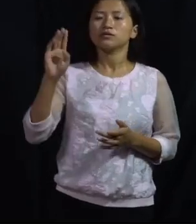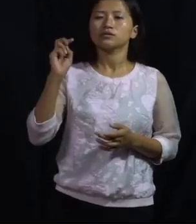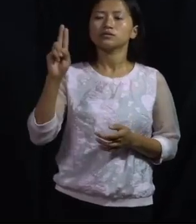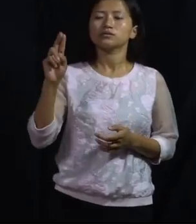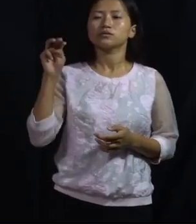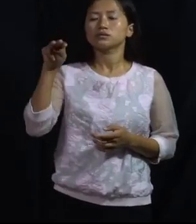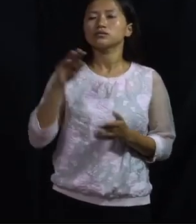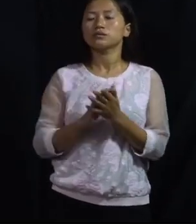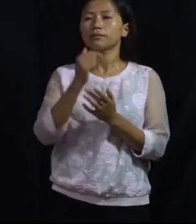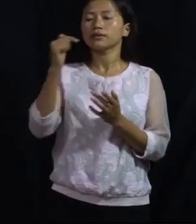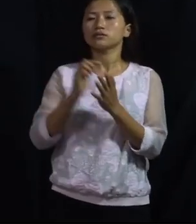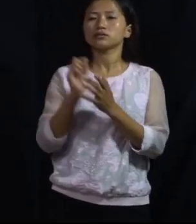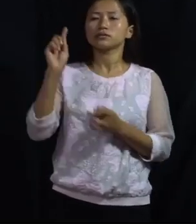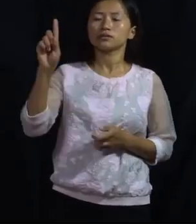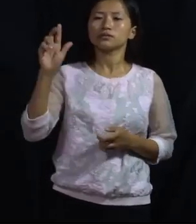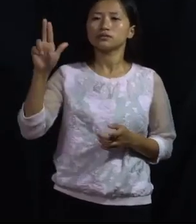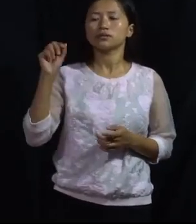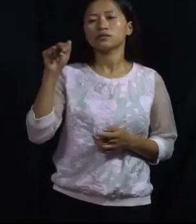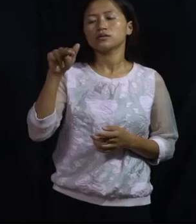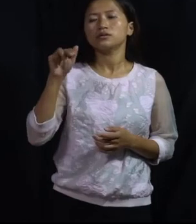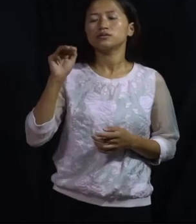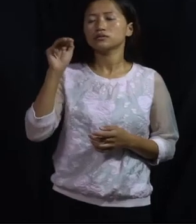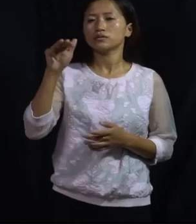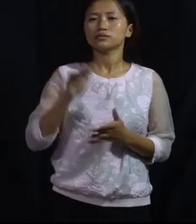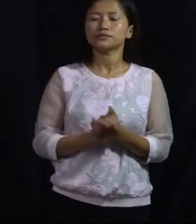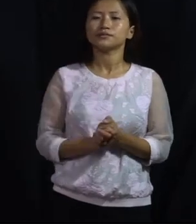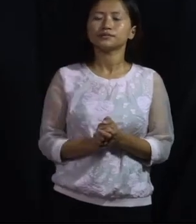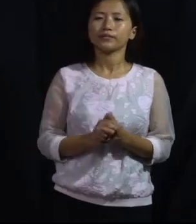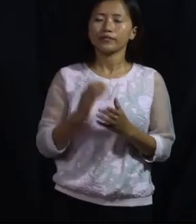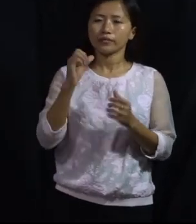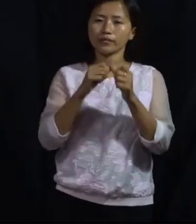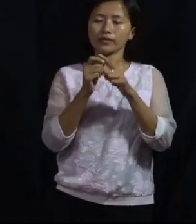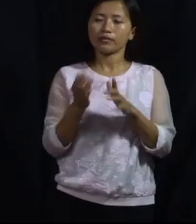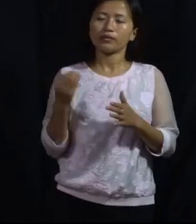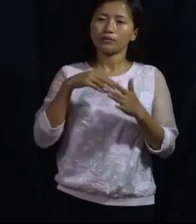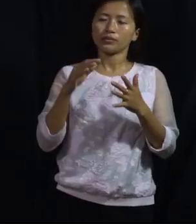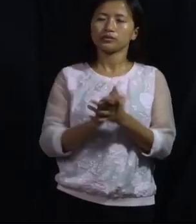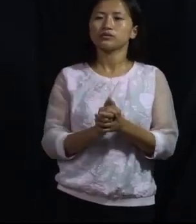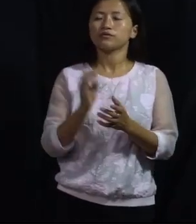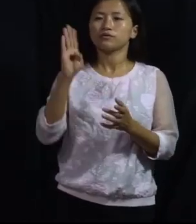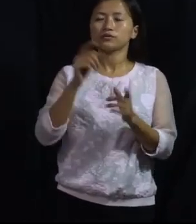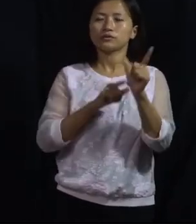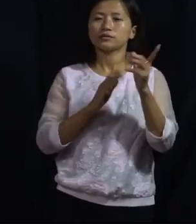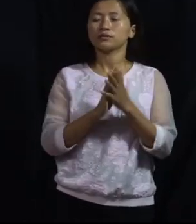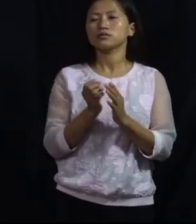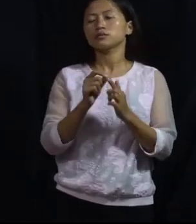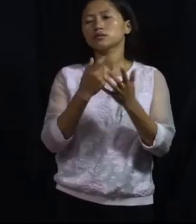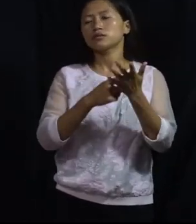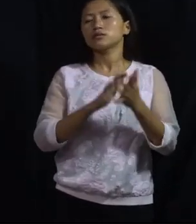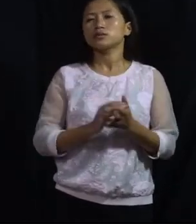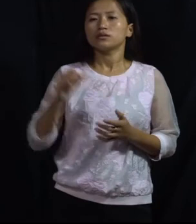minus 18,000, which is supposed to be earned if the capital is employed, into 4 years purchase. That